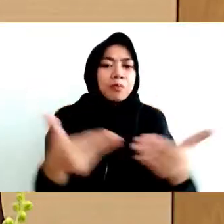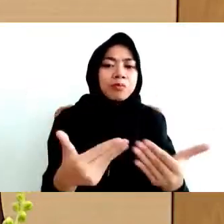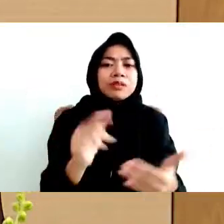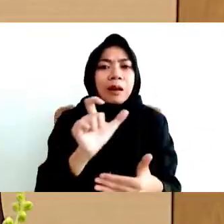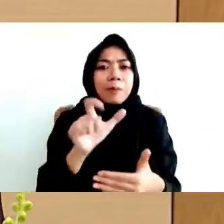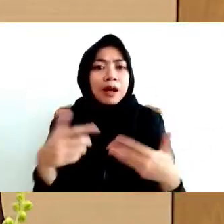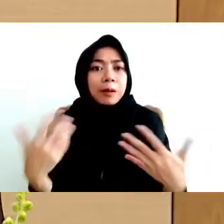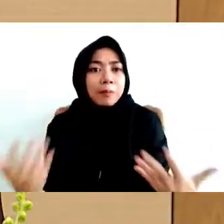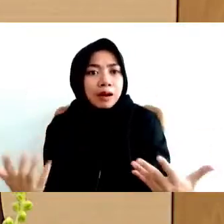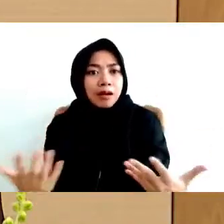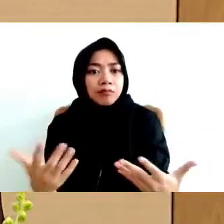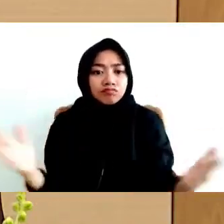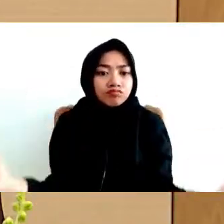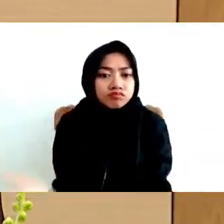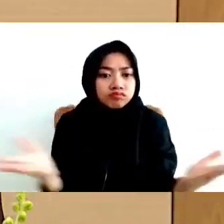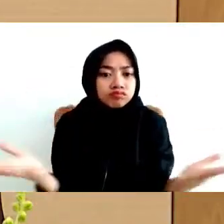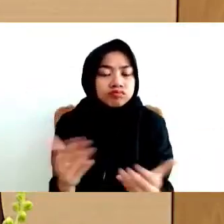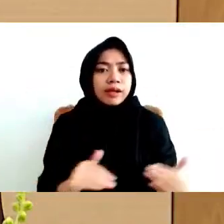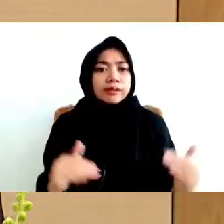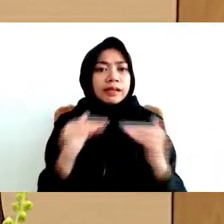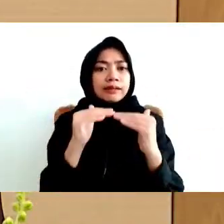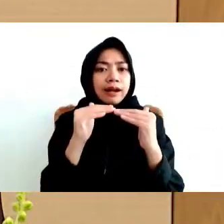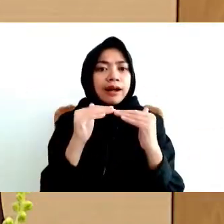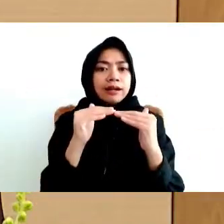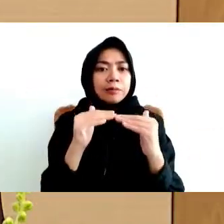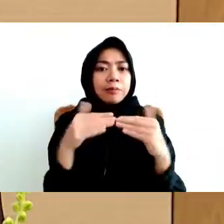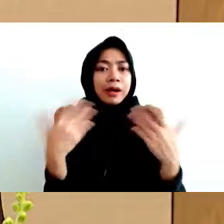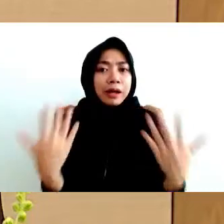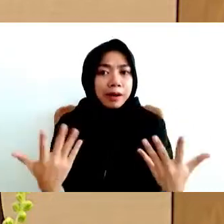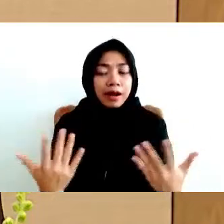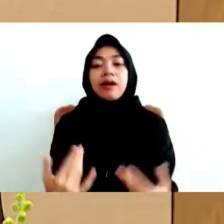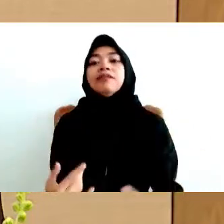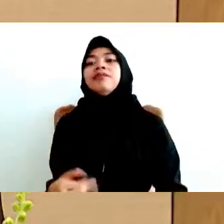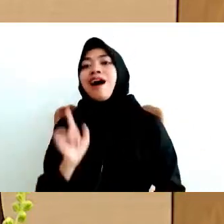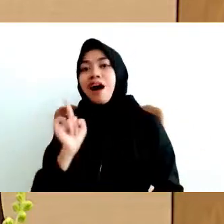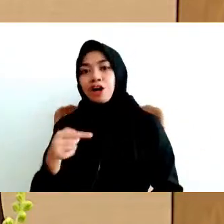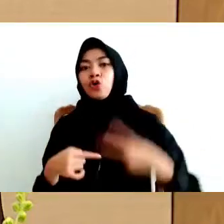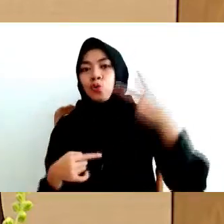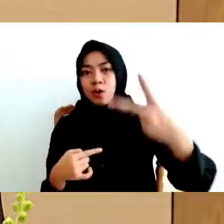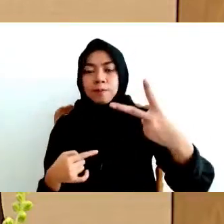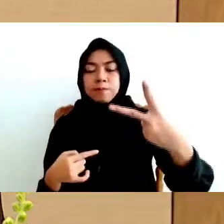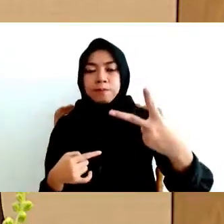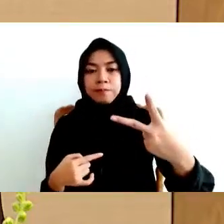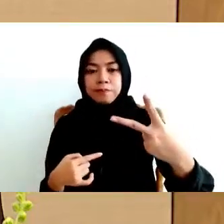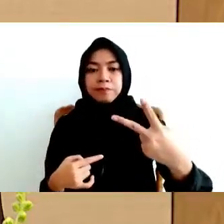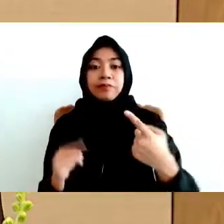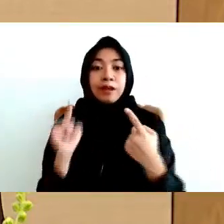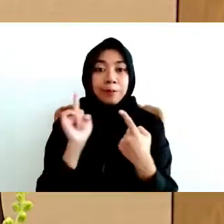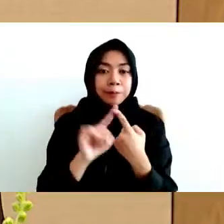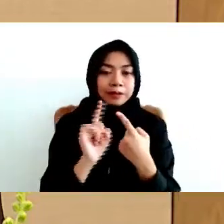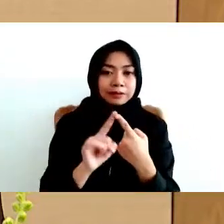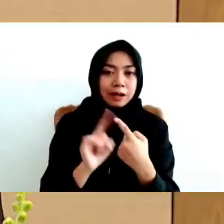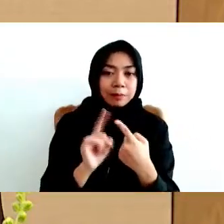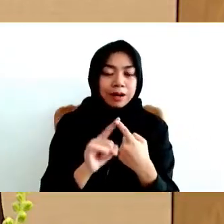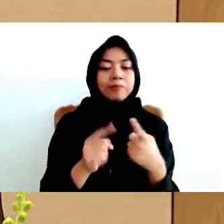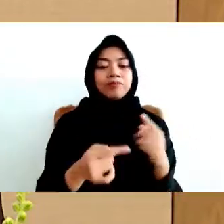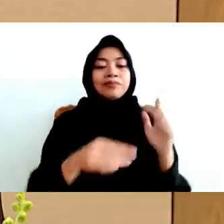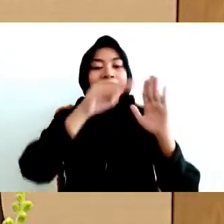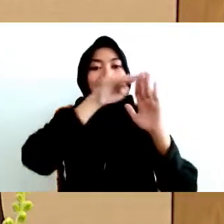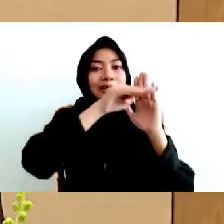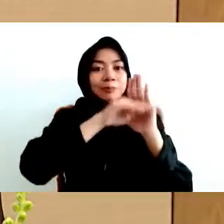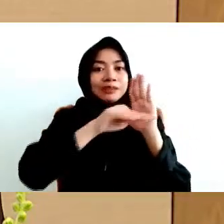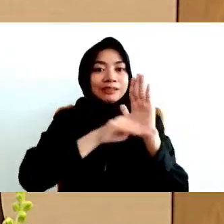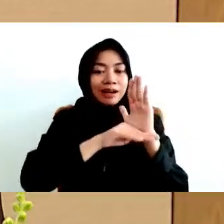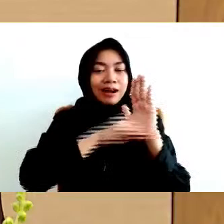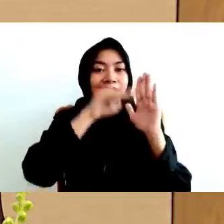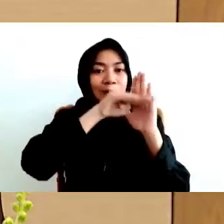people welfare, is at least two. One, that the policy measures need to be as